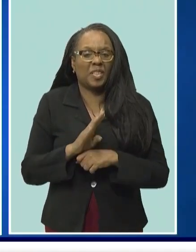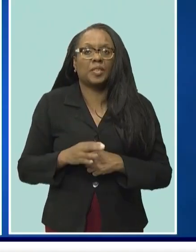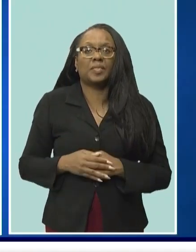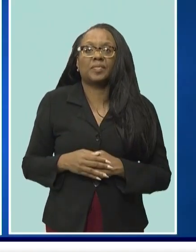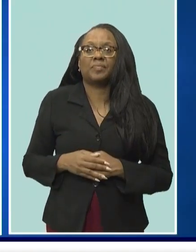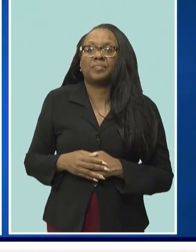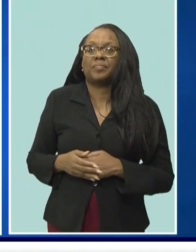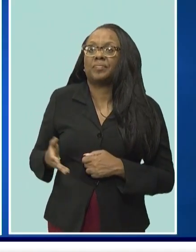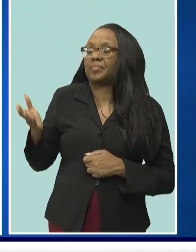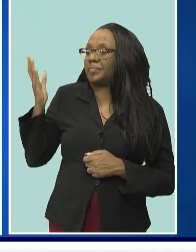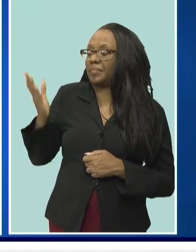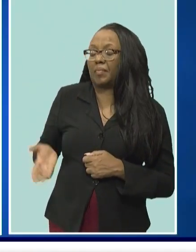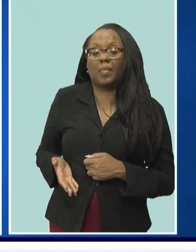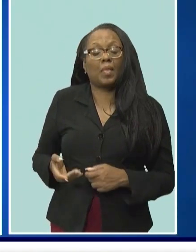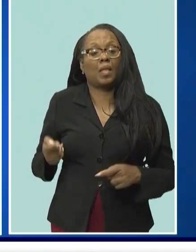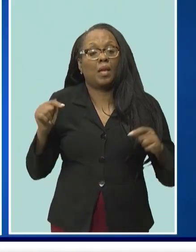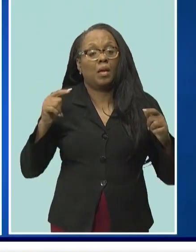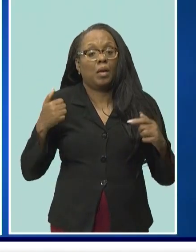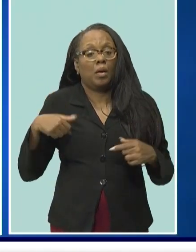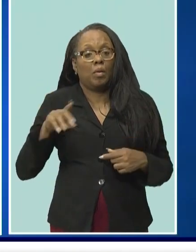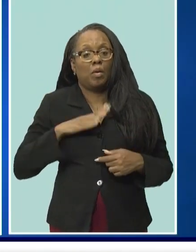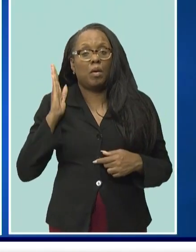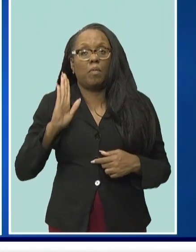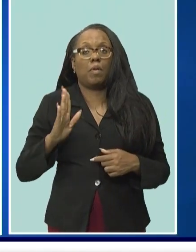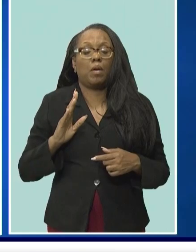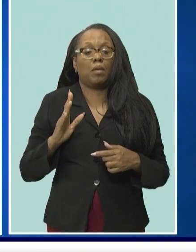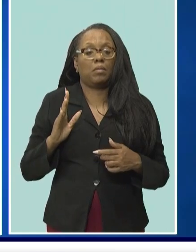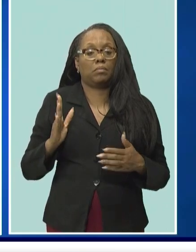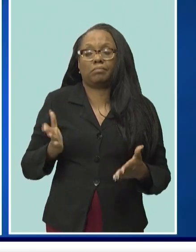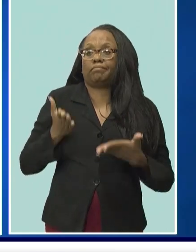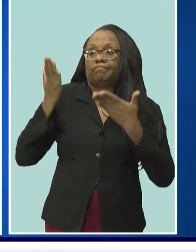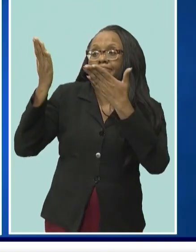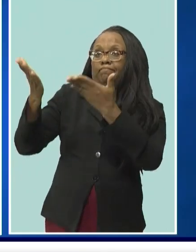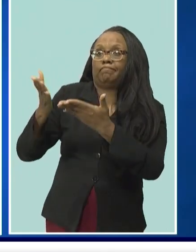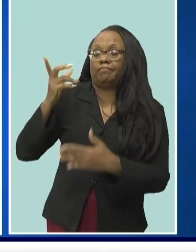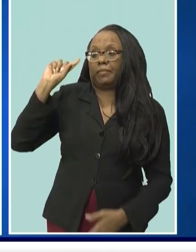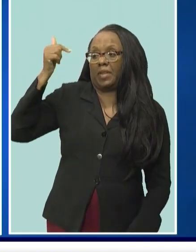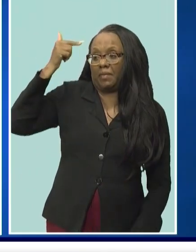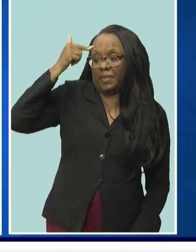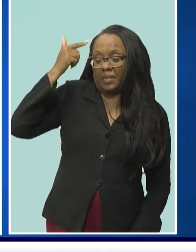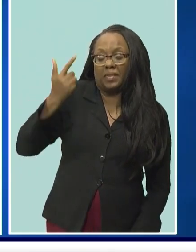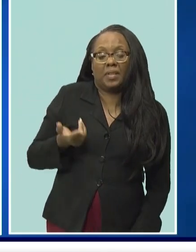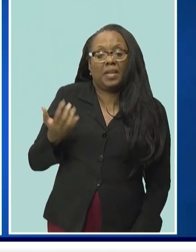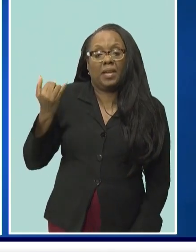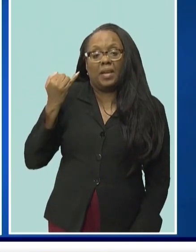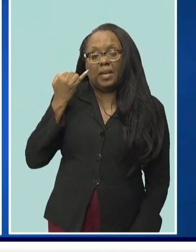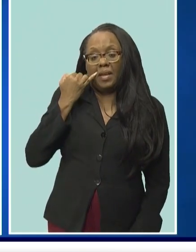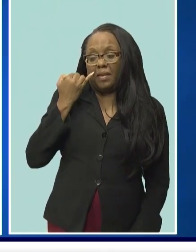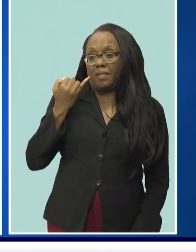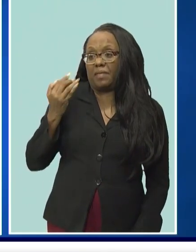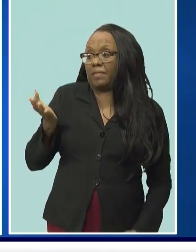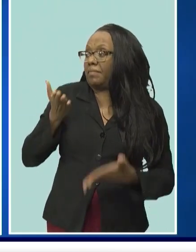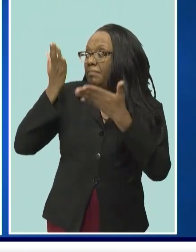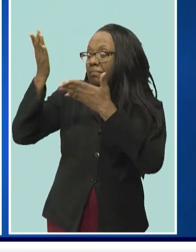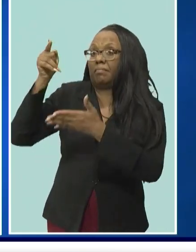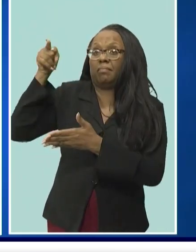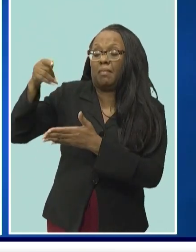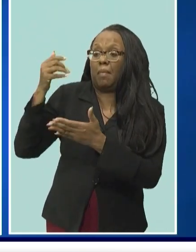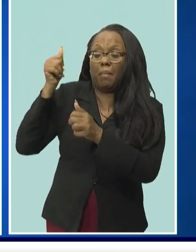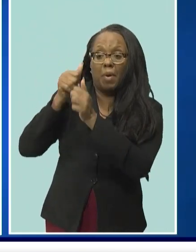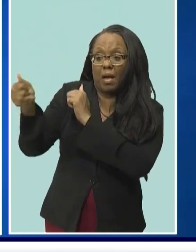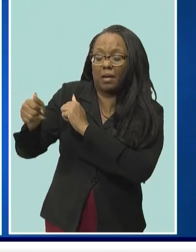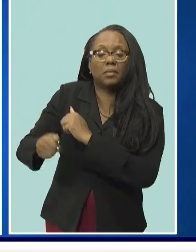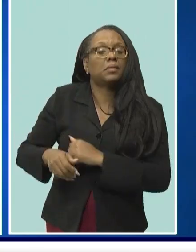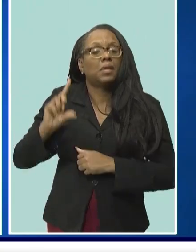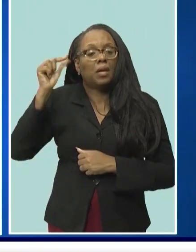CRC will make its recommendations, and those recommendations will go to the government. And then in order for any of those recommendations to pass, the government must put an